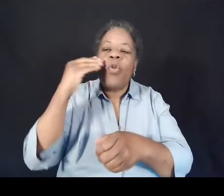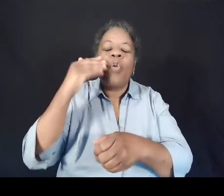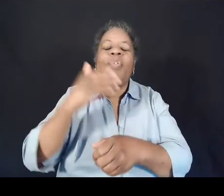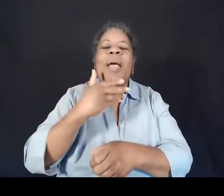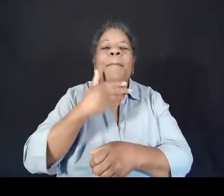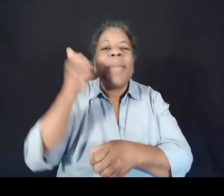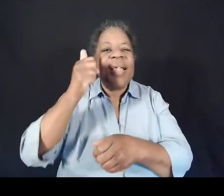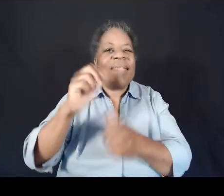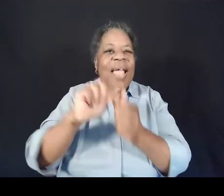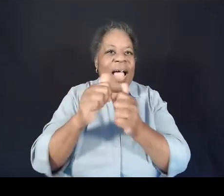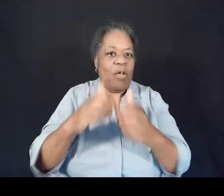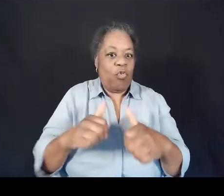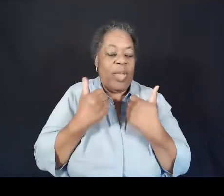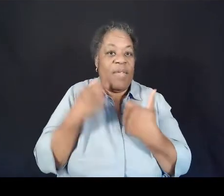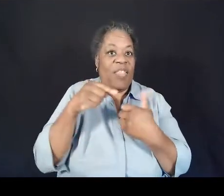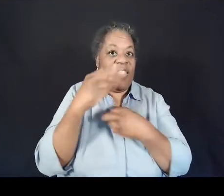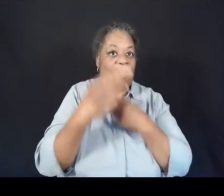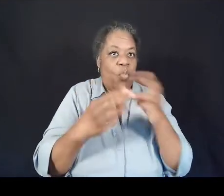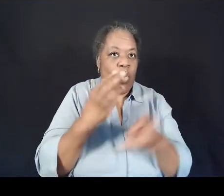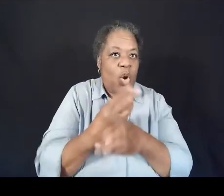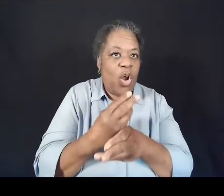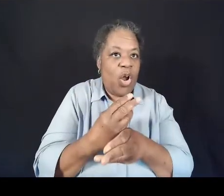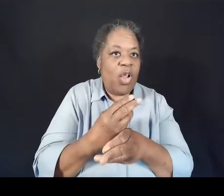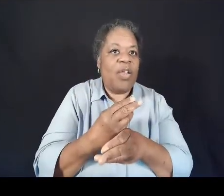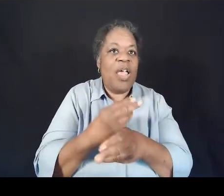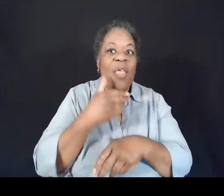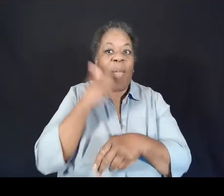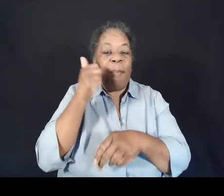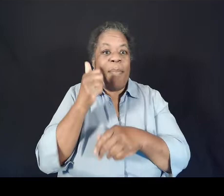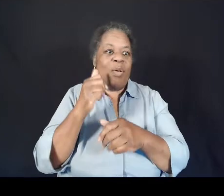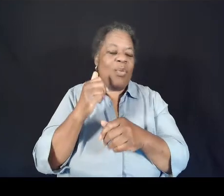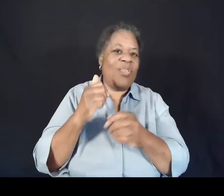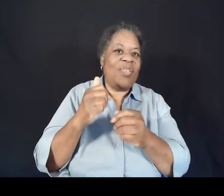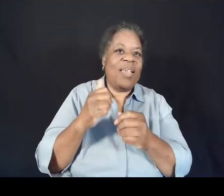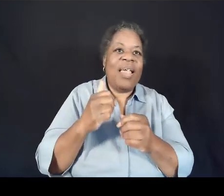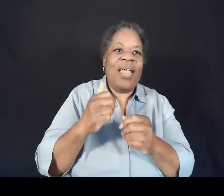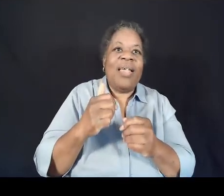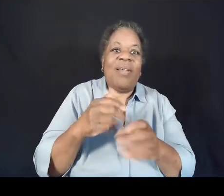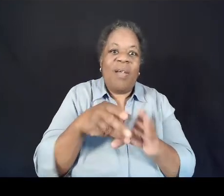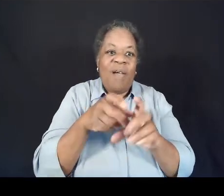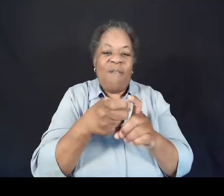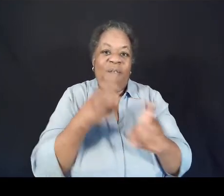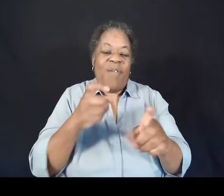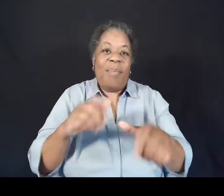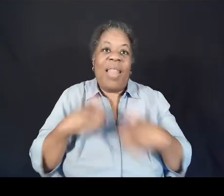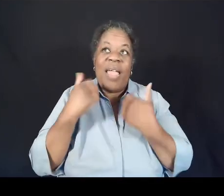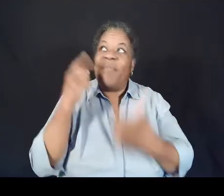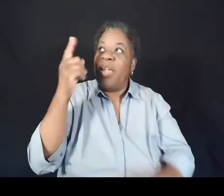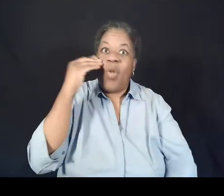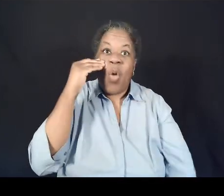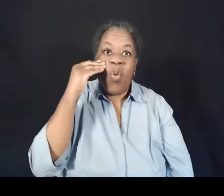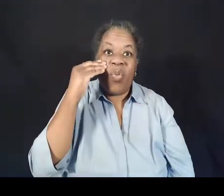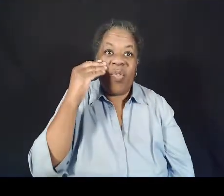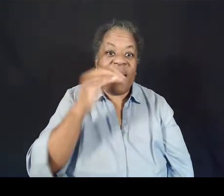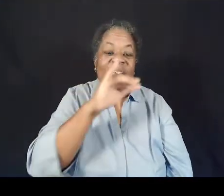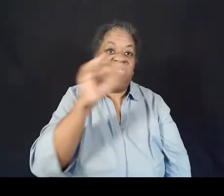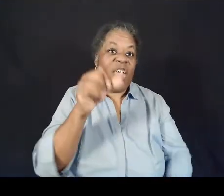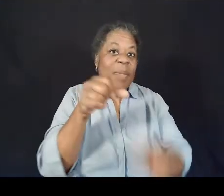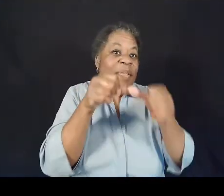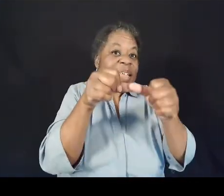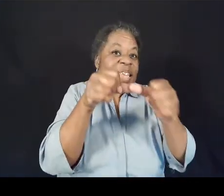How to get the most out of this thing called life? And James goes on to tell us that God